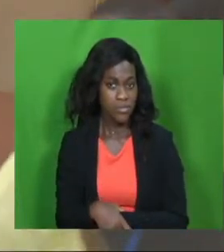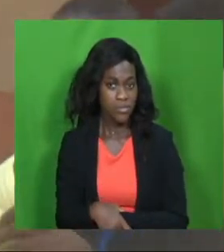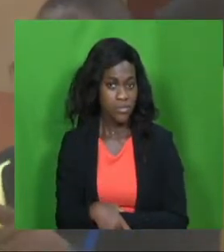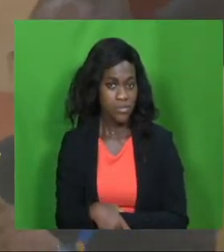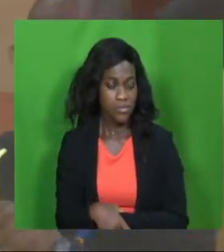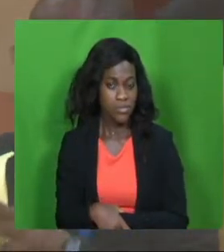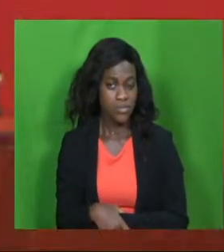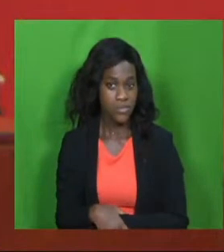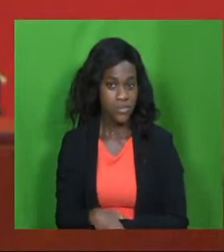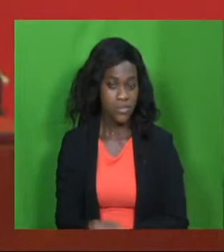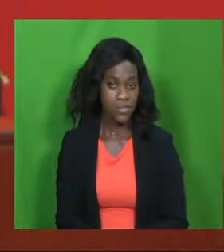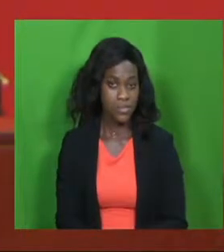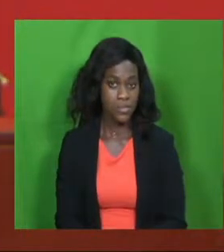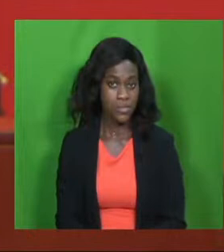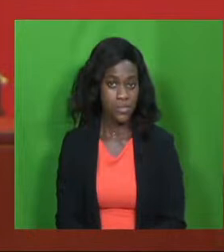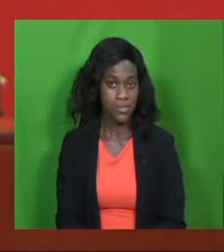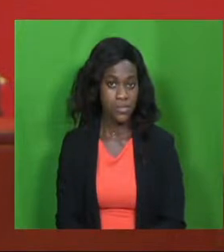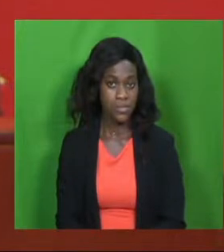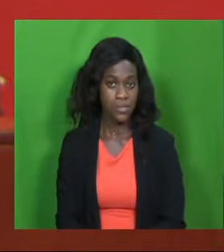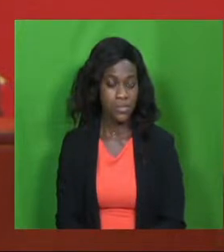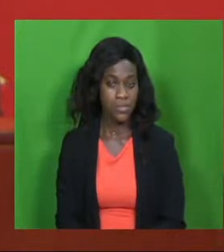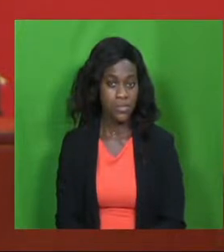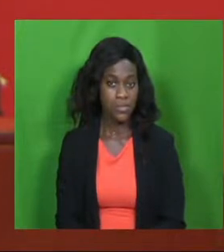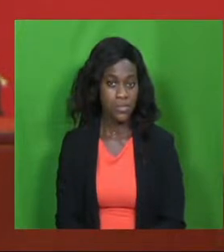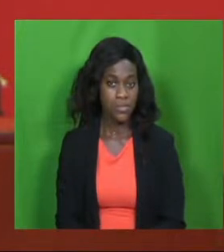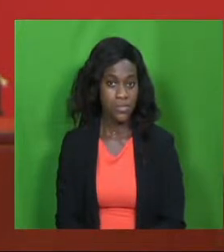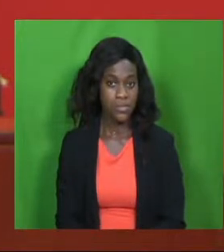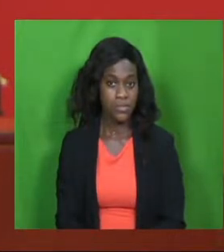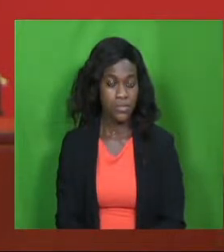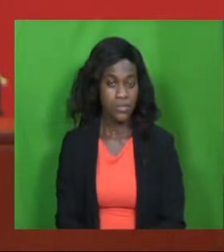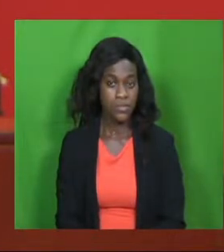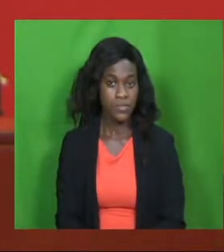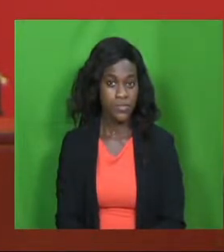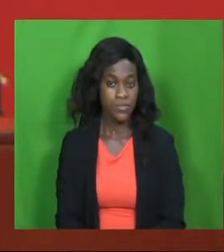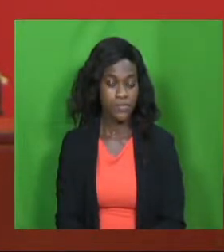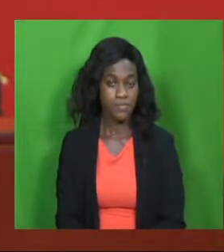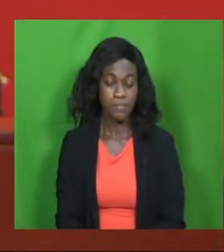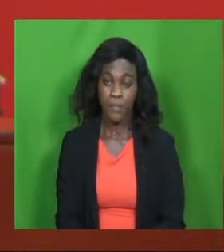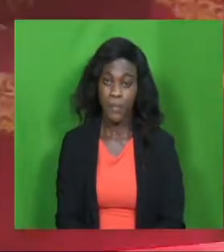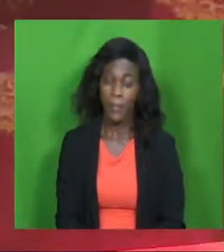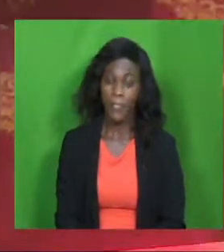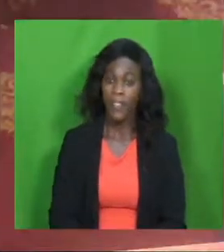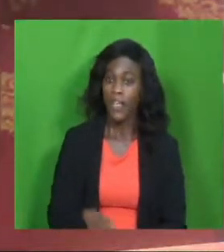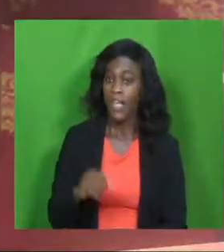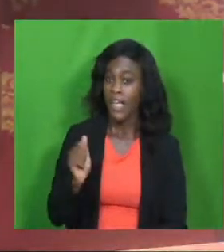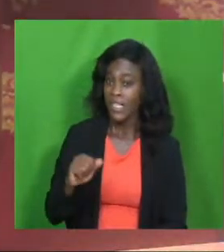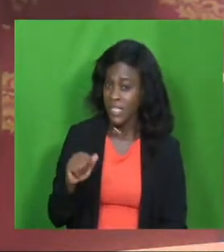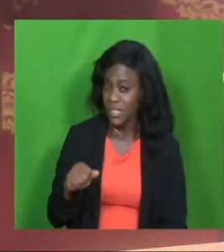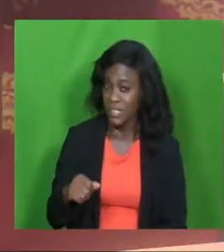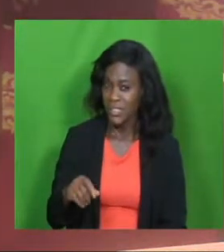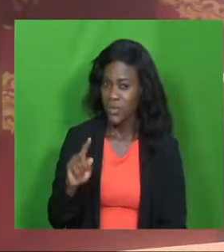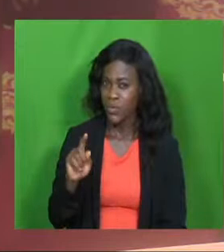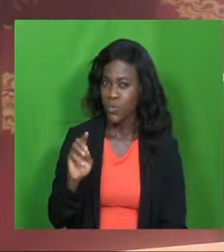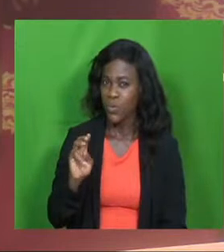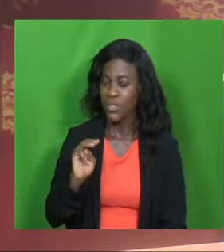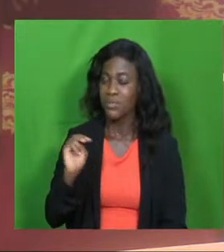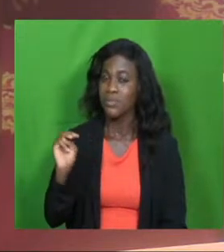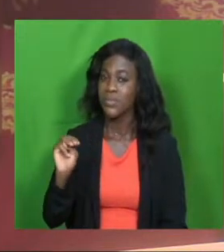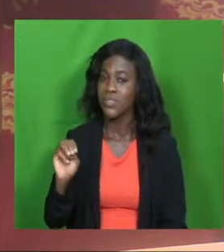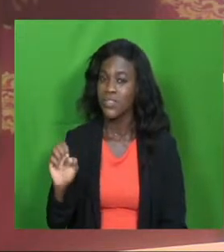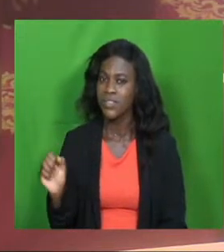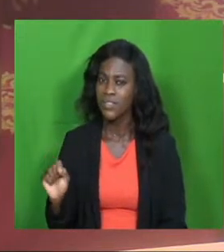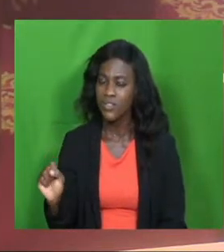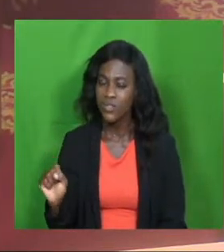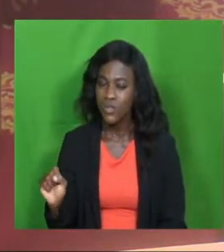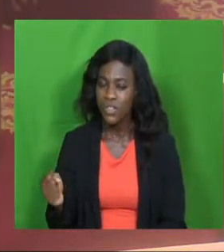Yes, Honorable. Thank you so much, Mr. Speaker. Mr. Speaker, yes, the $1 million per